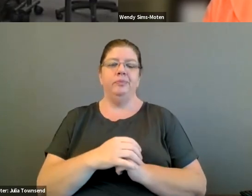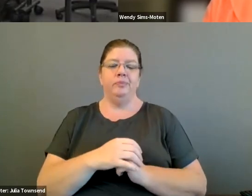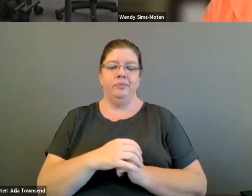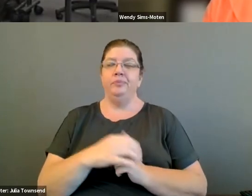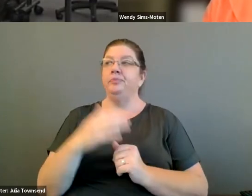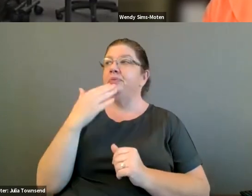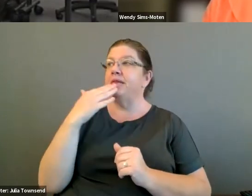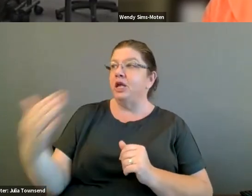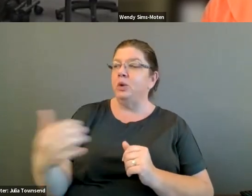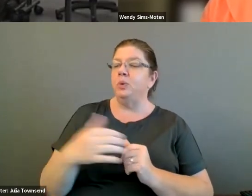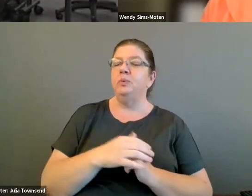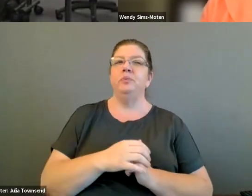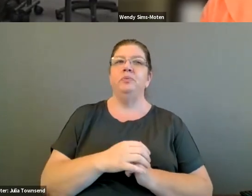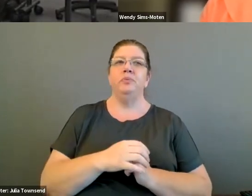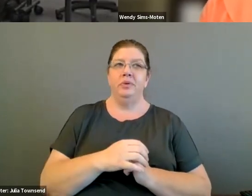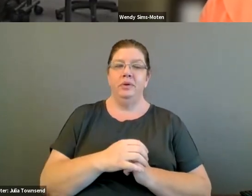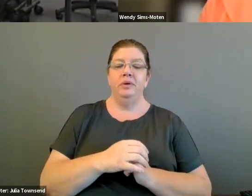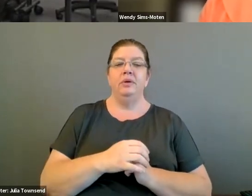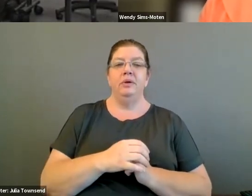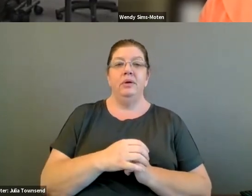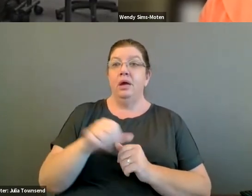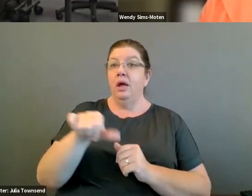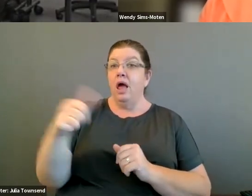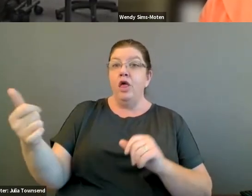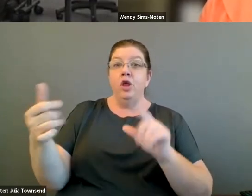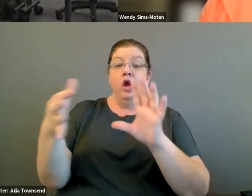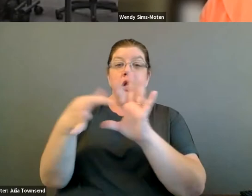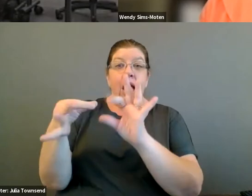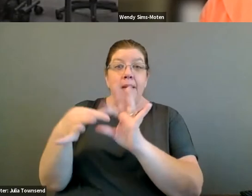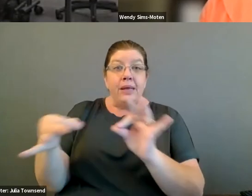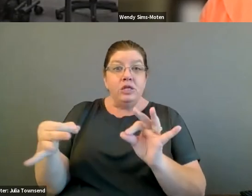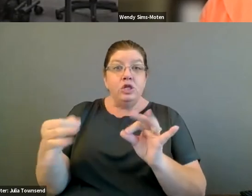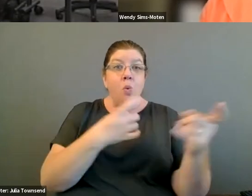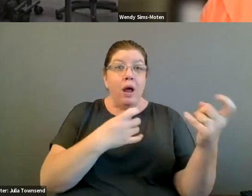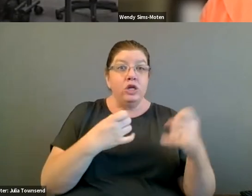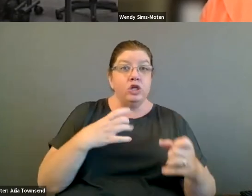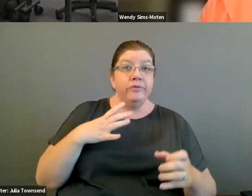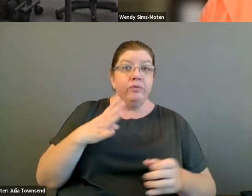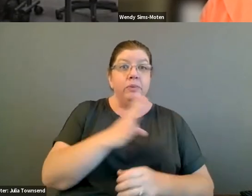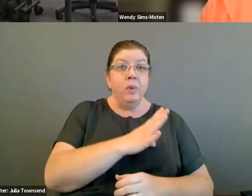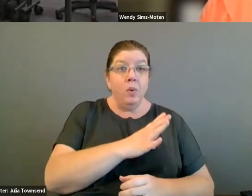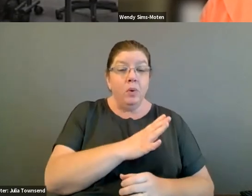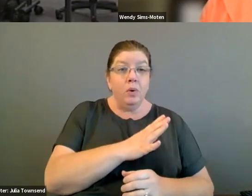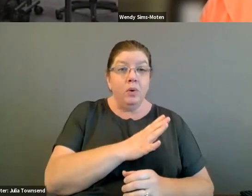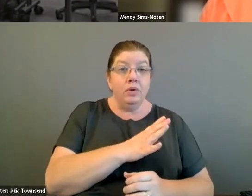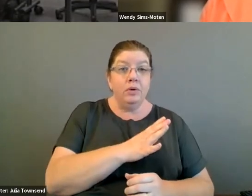Thank you. Any other comments or questions from board members?